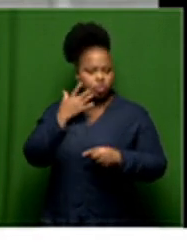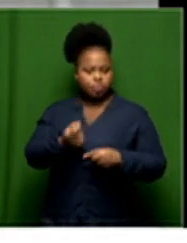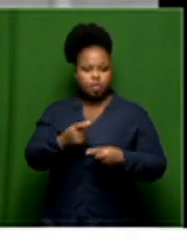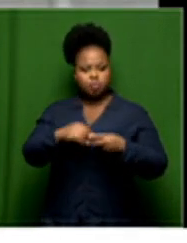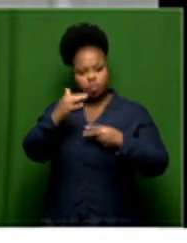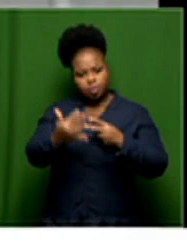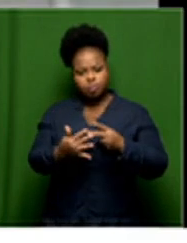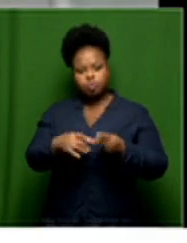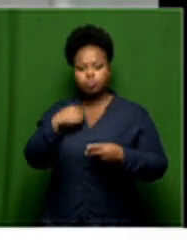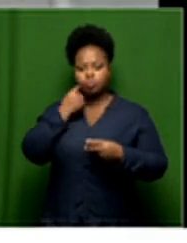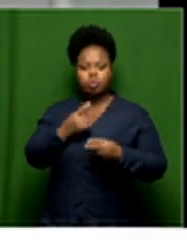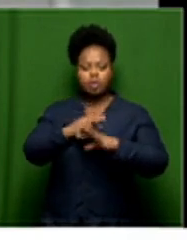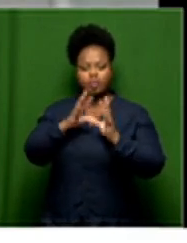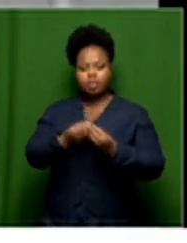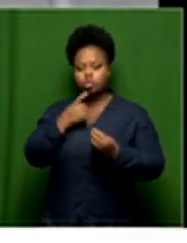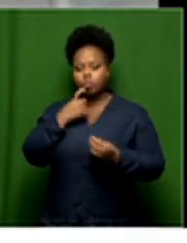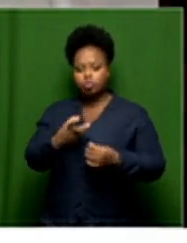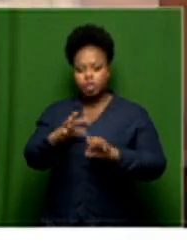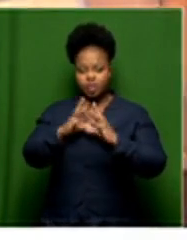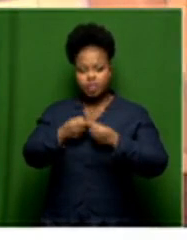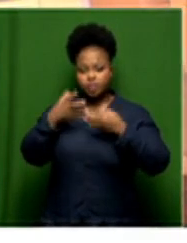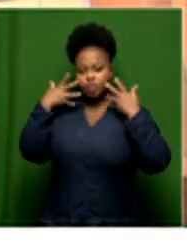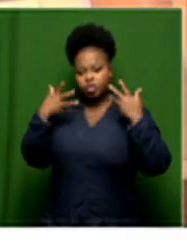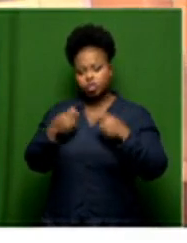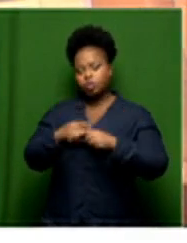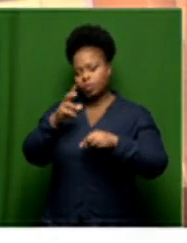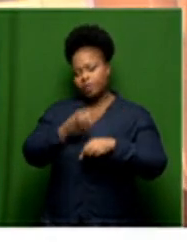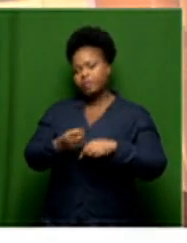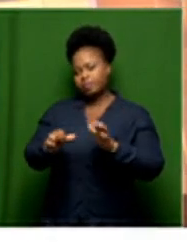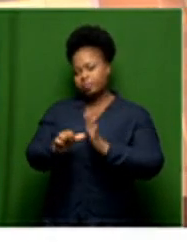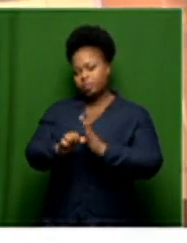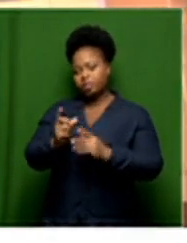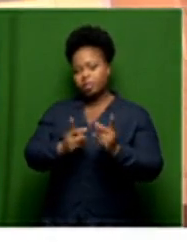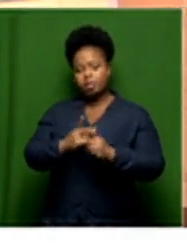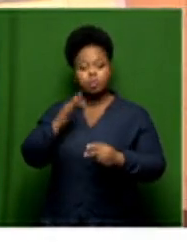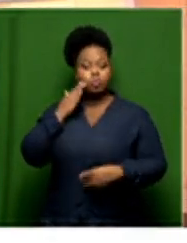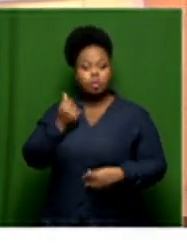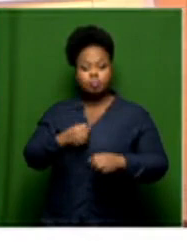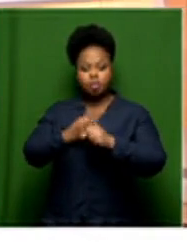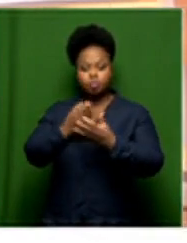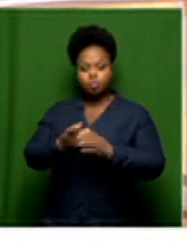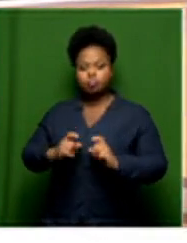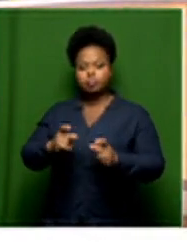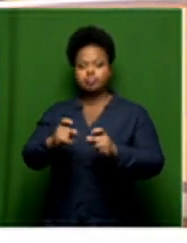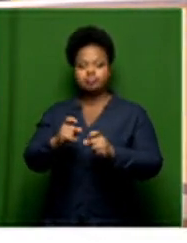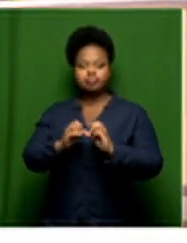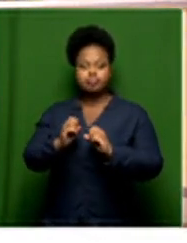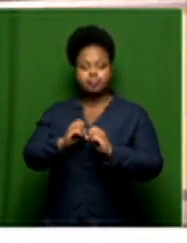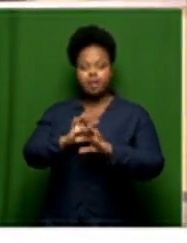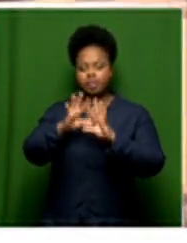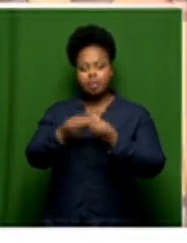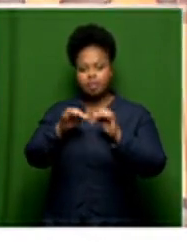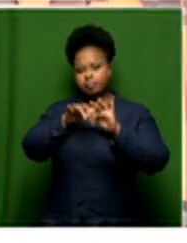up another salad, tomatoes are cut on order. And I think freshness in product is key. Sure. And then, of course, keeping up with trends, but not trying to